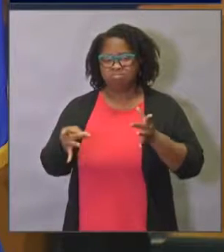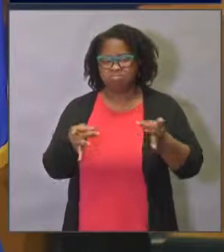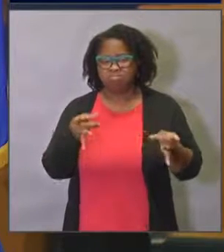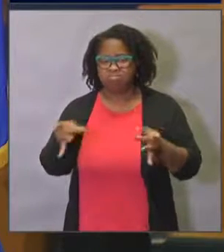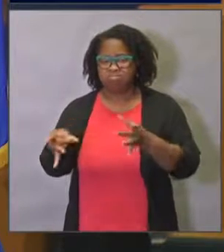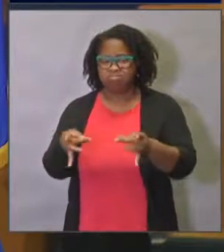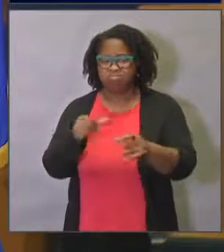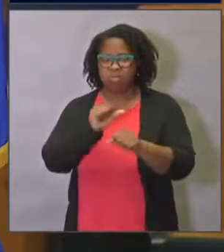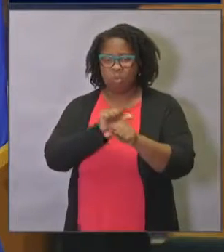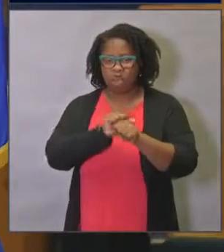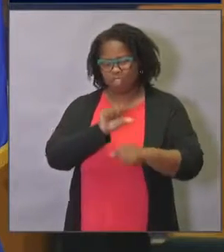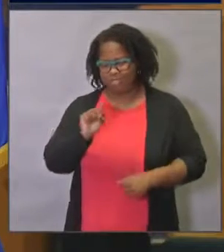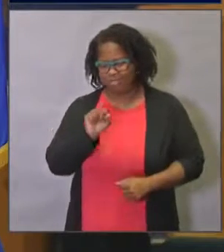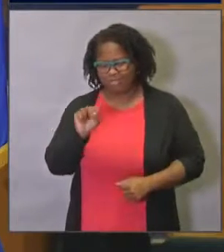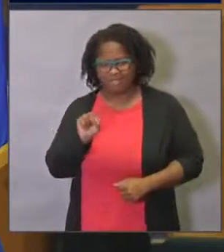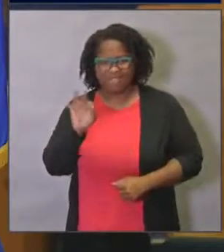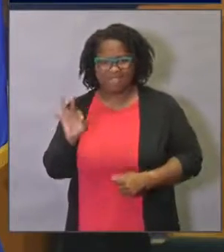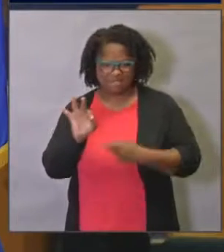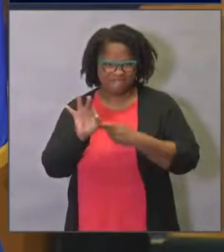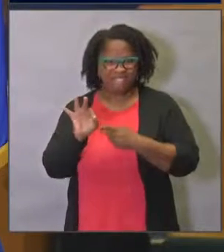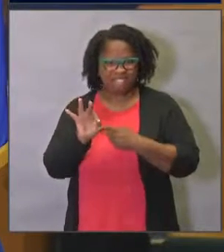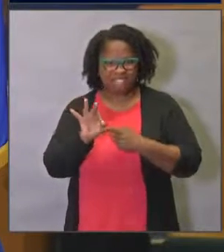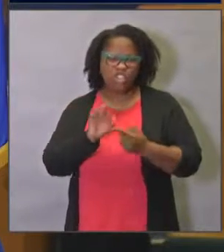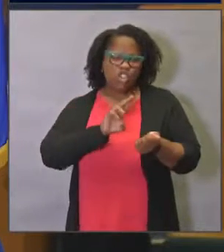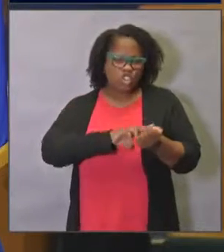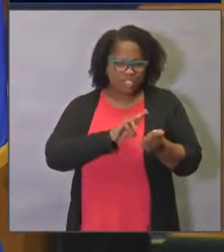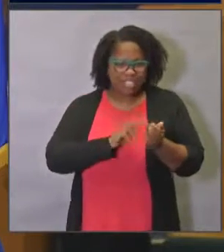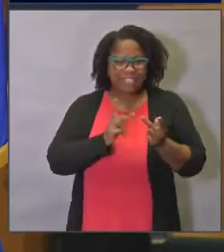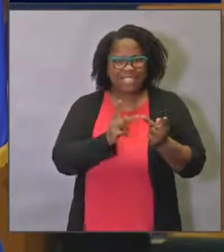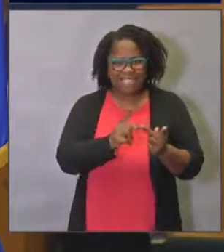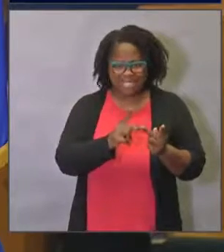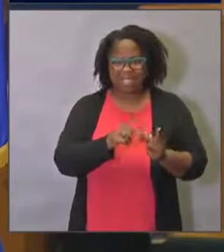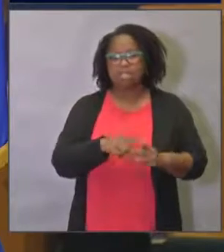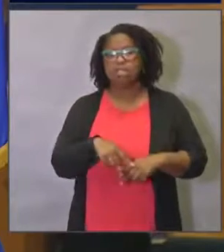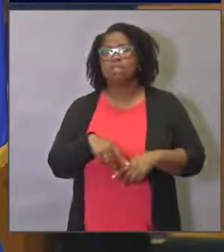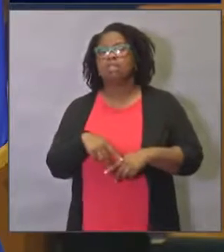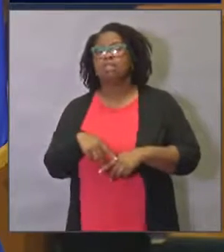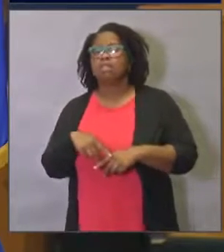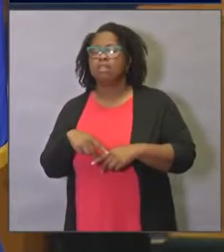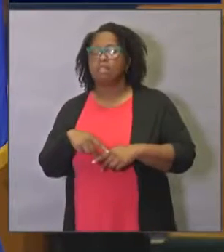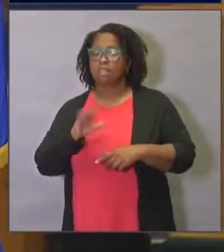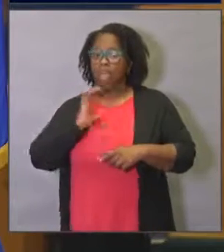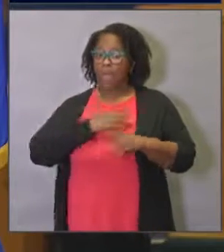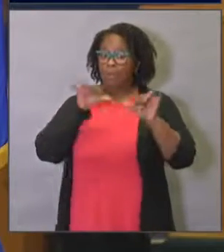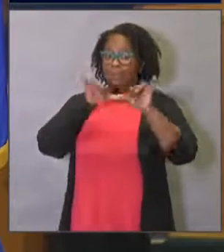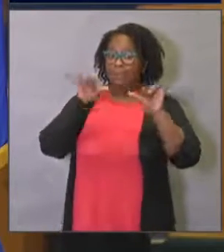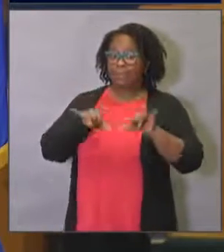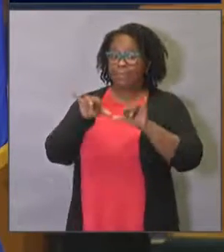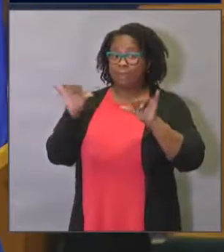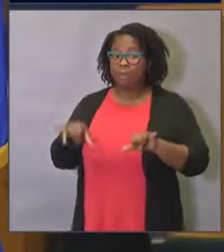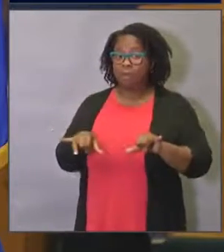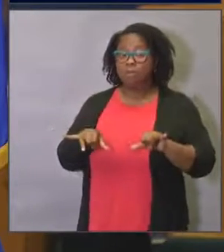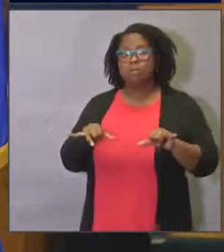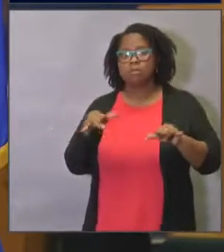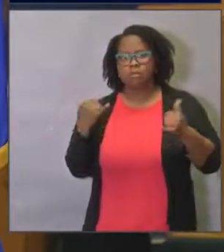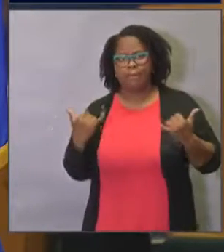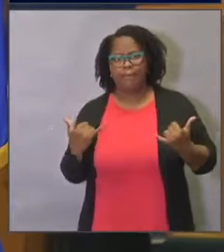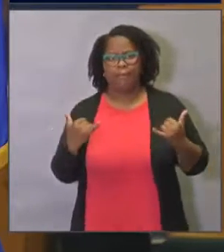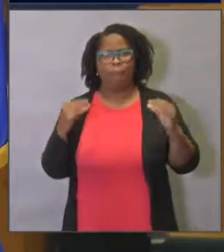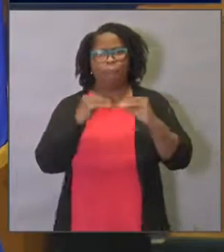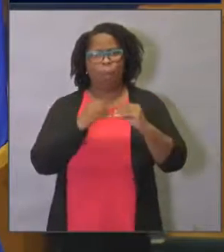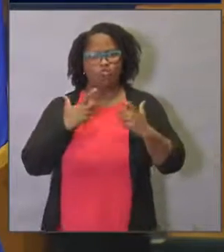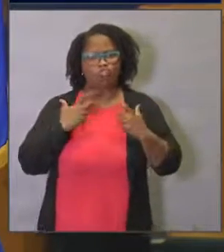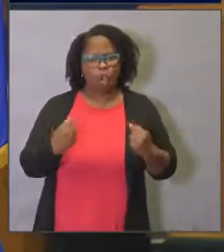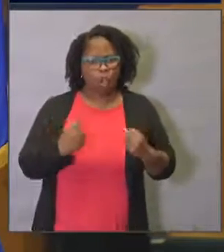and the number of patients at SNFs who have tested positive. I think our systems are much stronger now. We have way